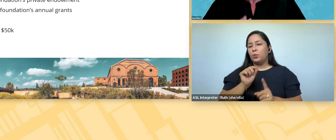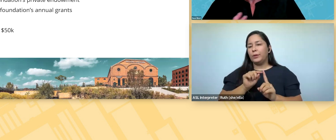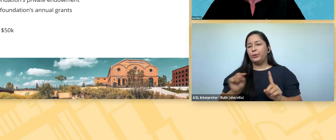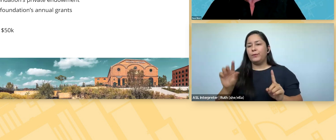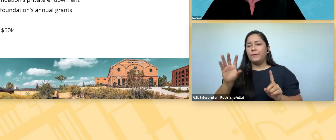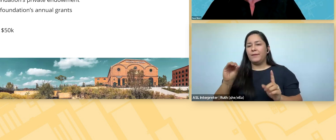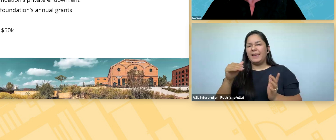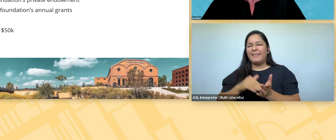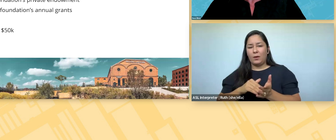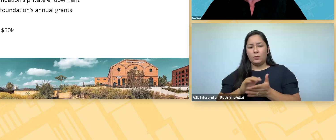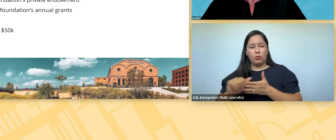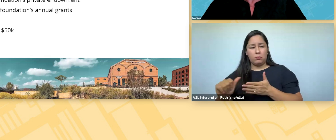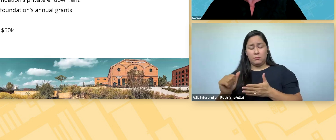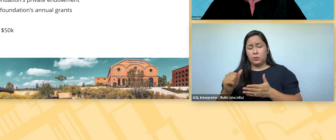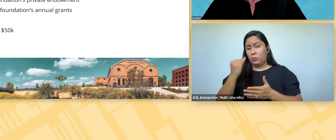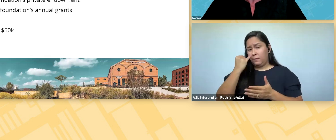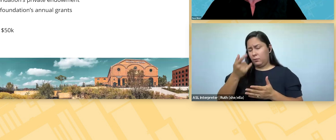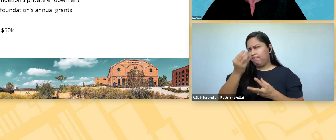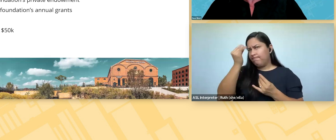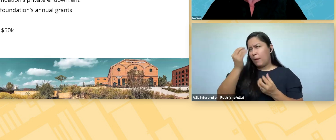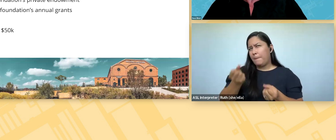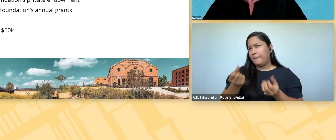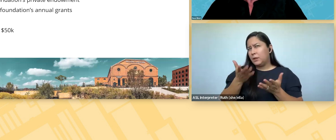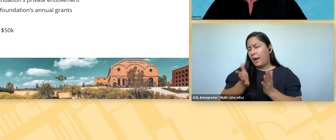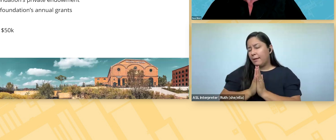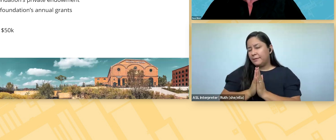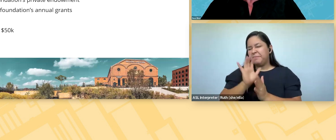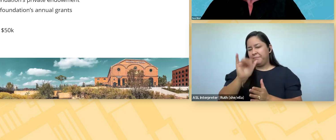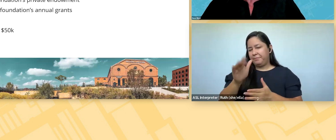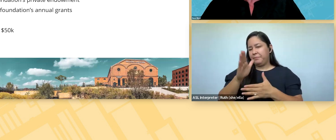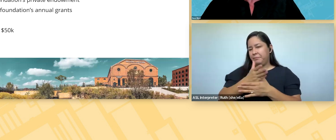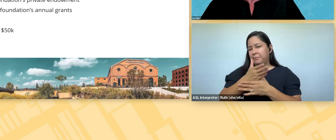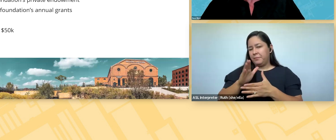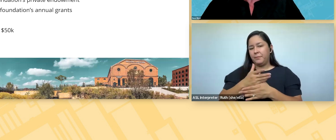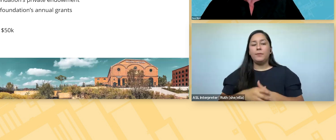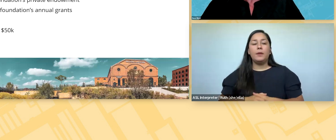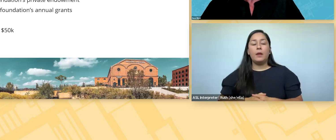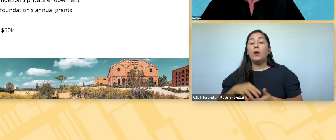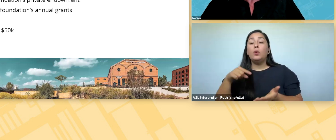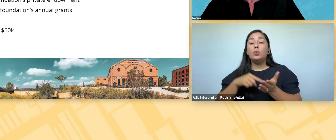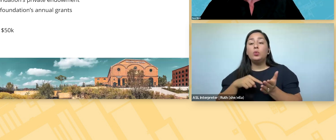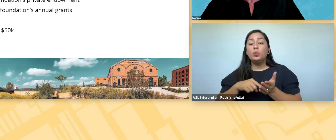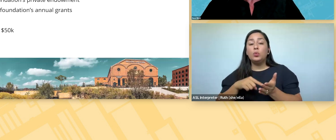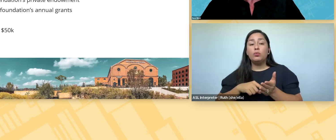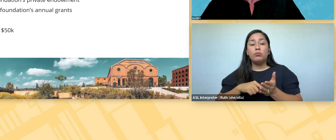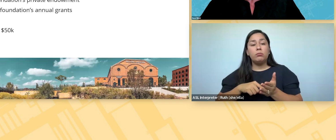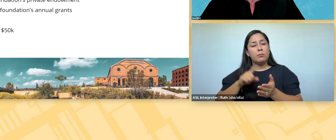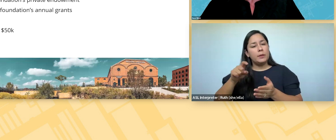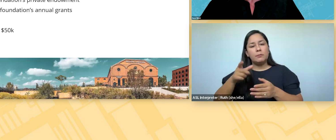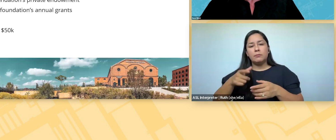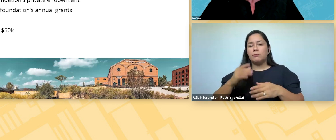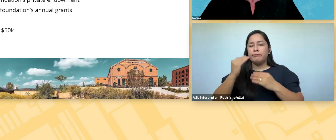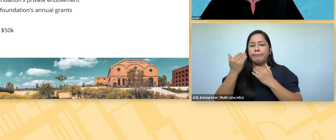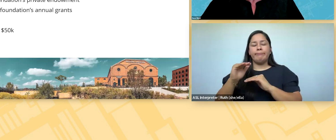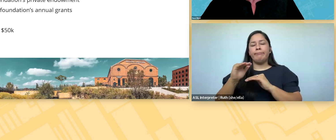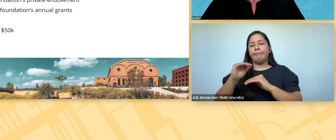making your ask, that's the range that you're going to want to ask within. The due date for this cycle is August 1st.